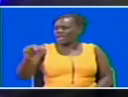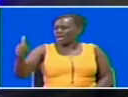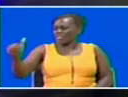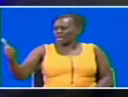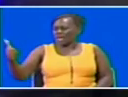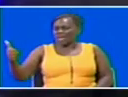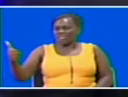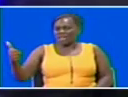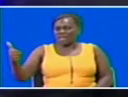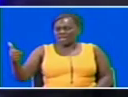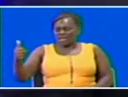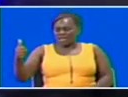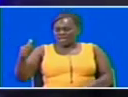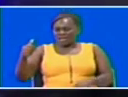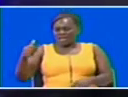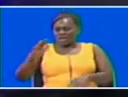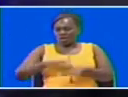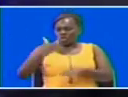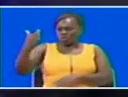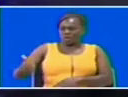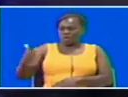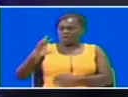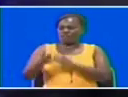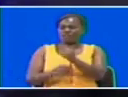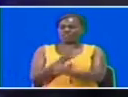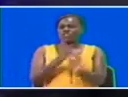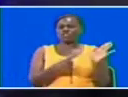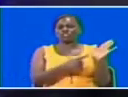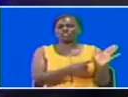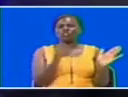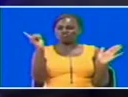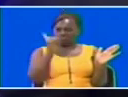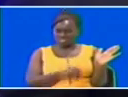may have seen when you are coming in, and videos that have been played earlier.